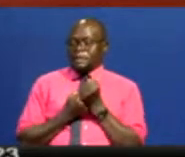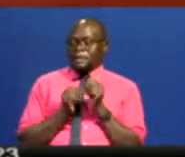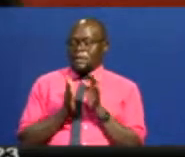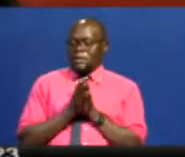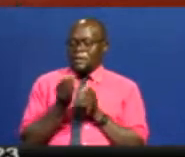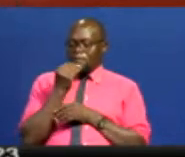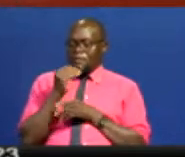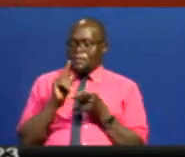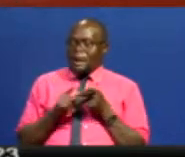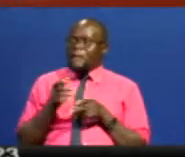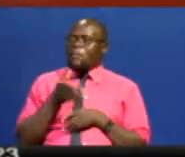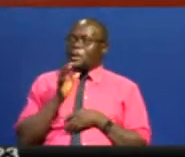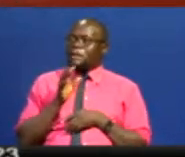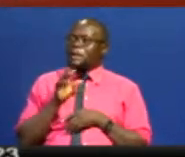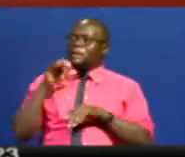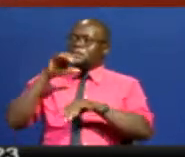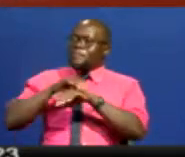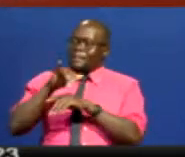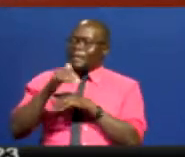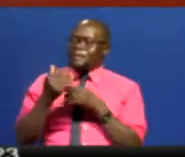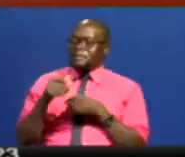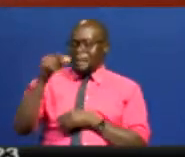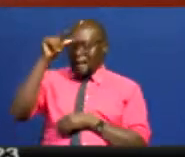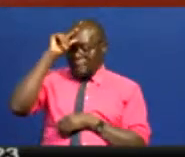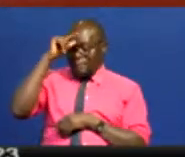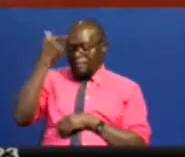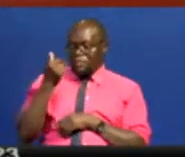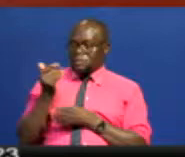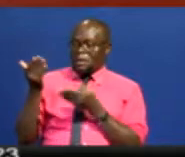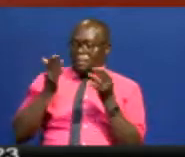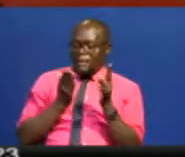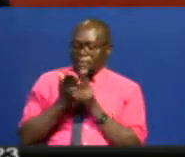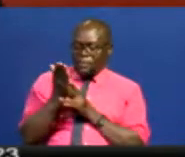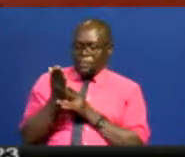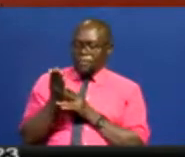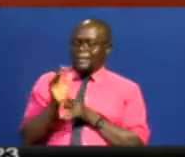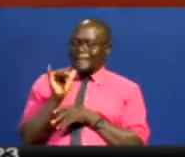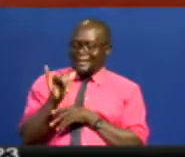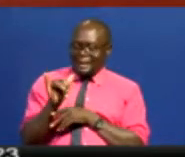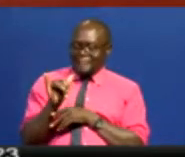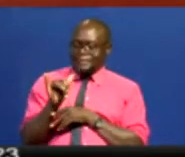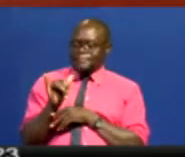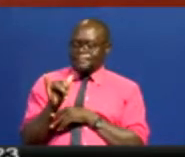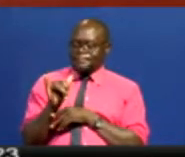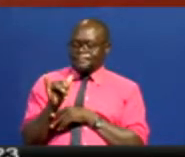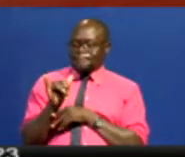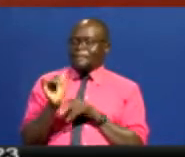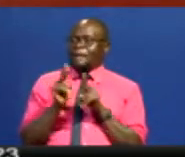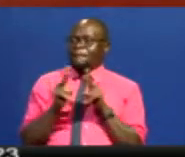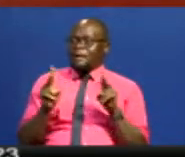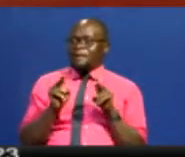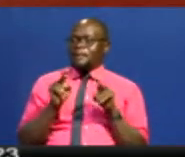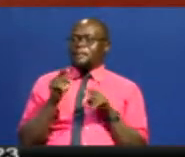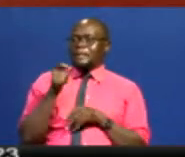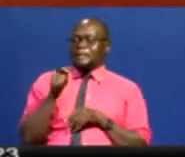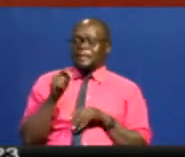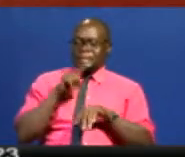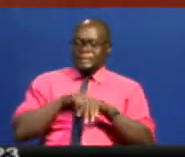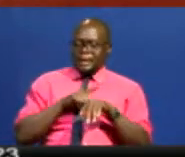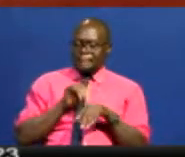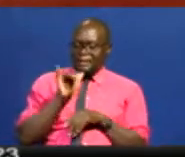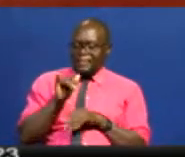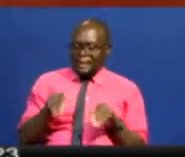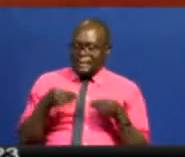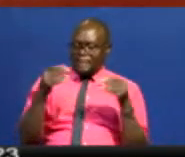and I want to congratulate the government because it came through at that very, very key moment. But again, that's